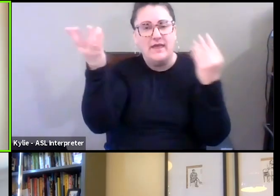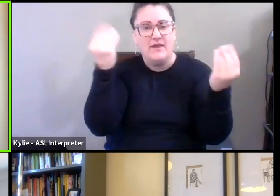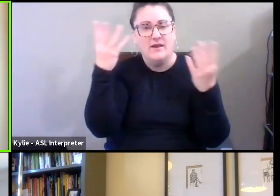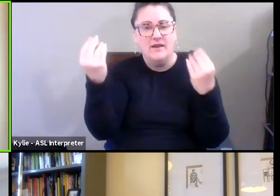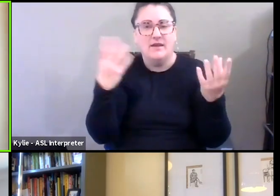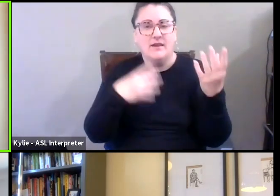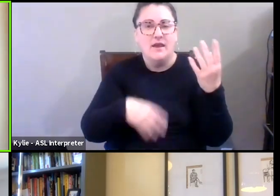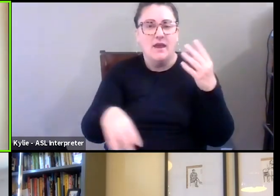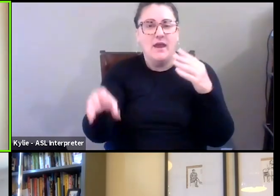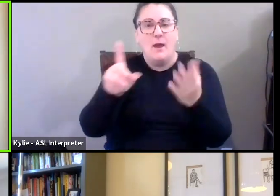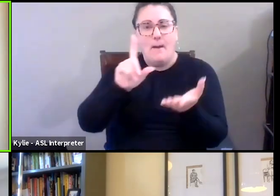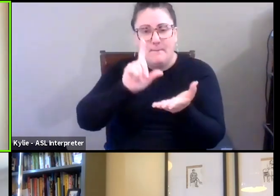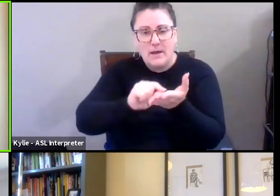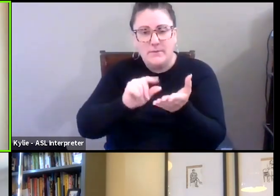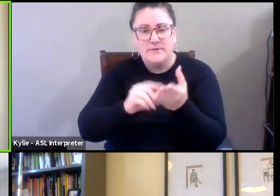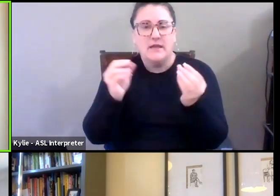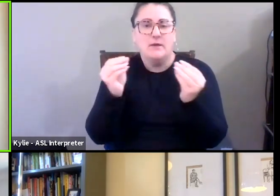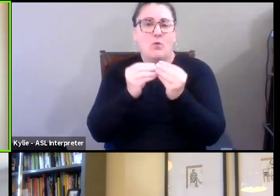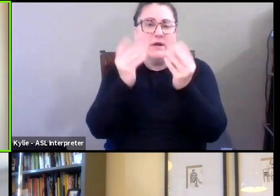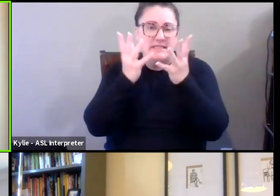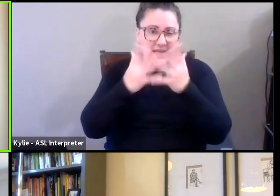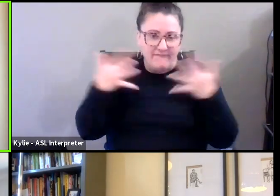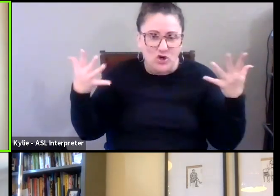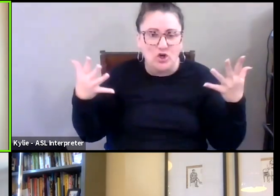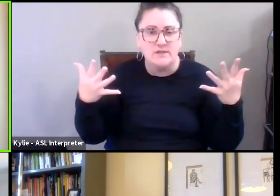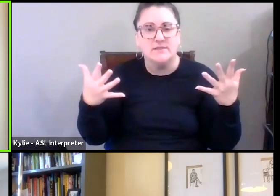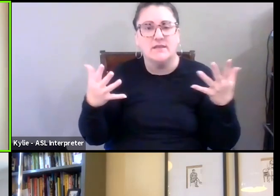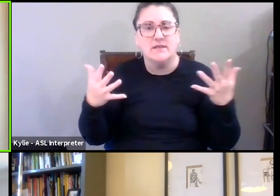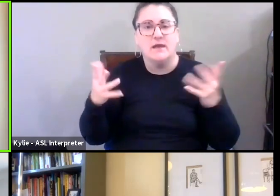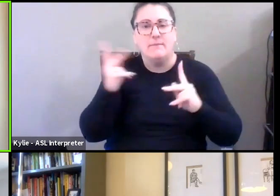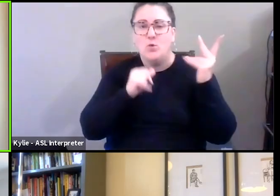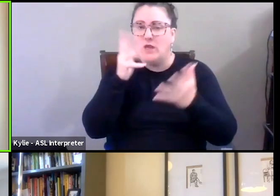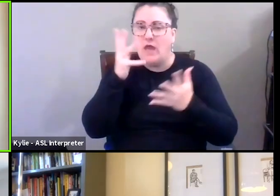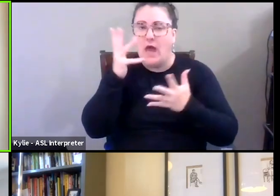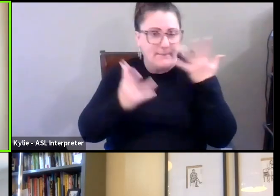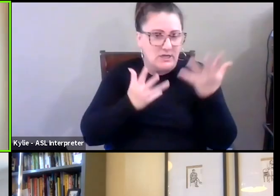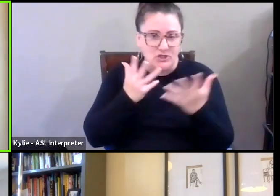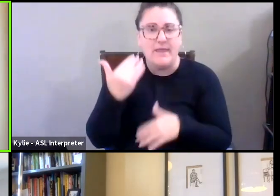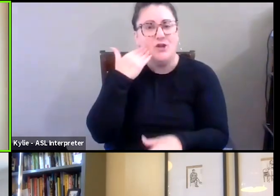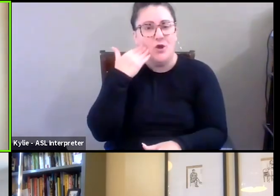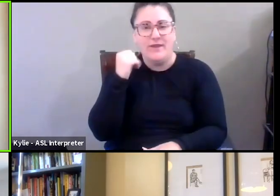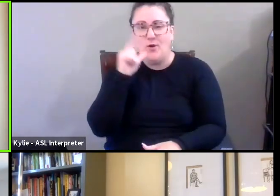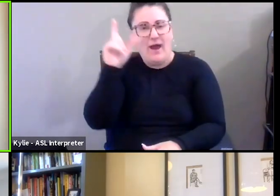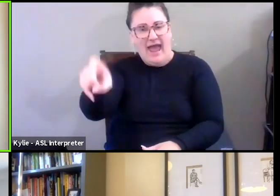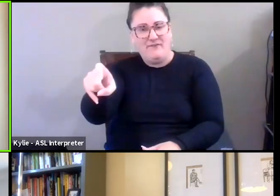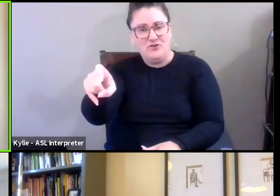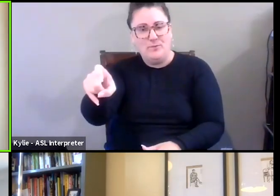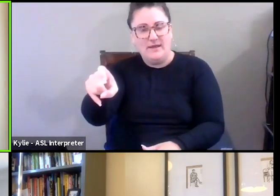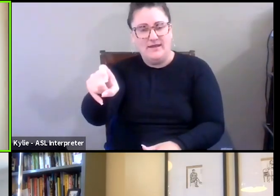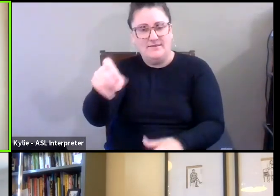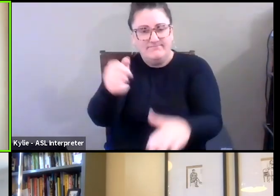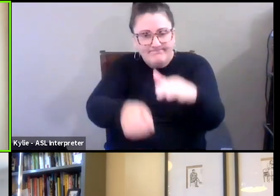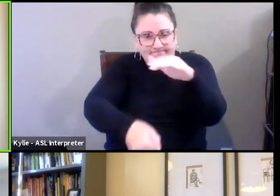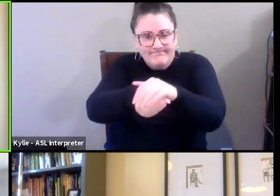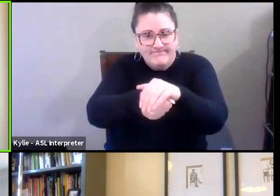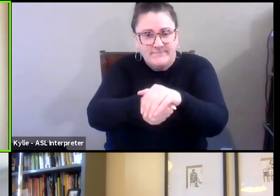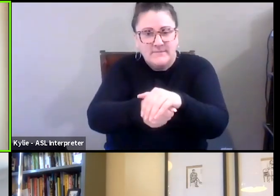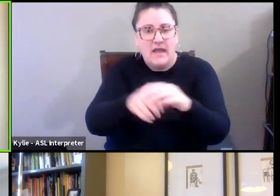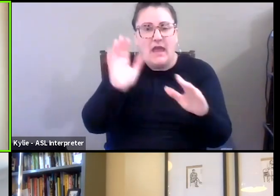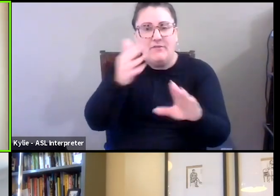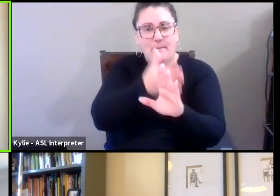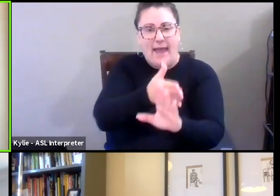diverse publishing gets, the more people will not be ashamed or will know that they don't have to be ashamed of their multiple